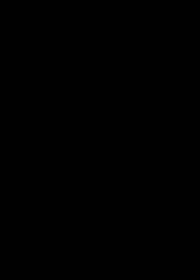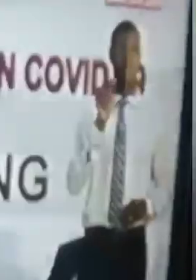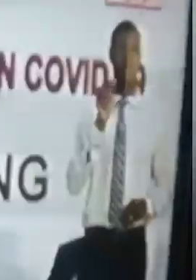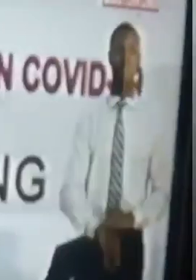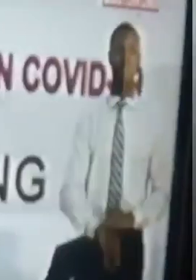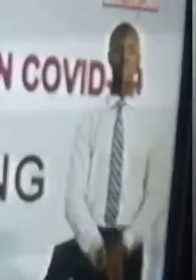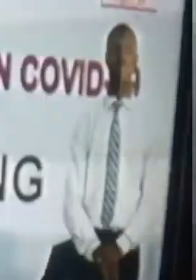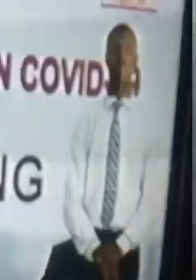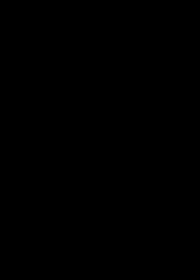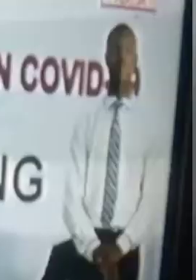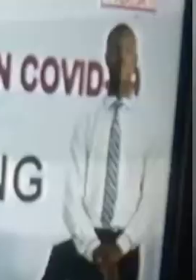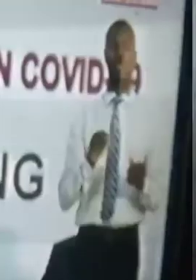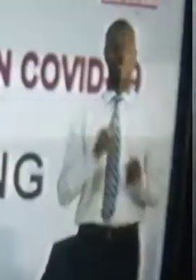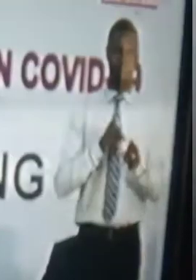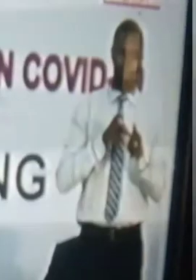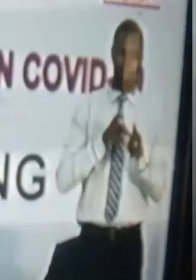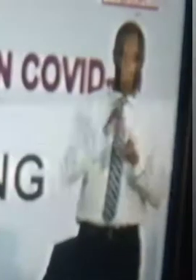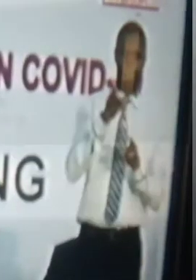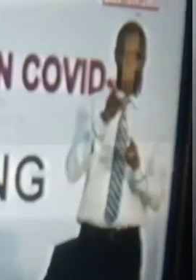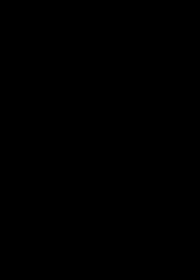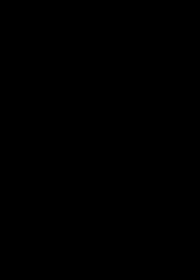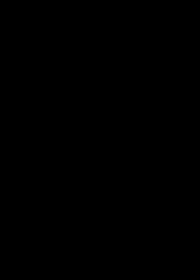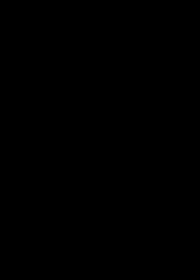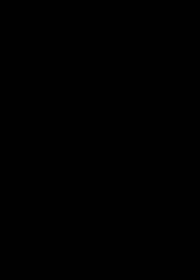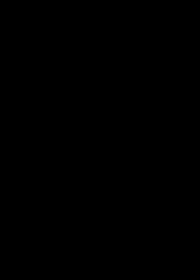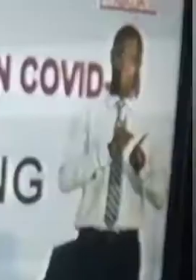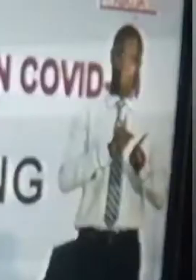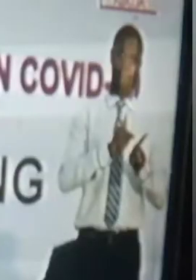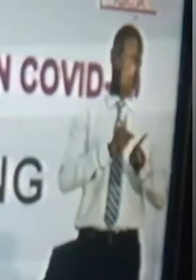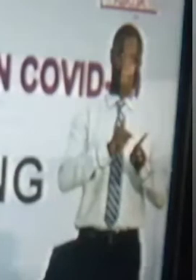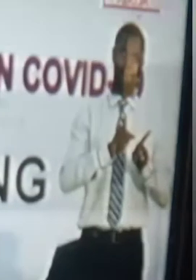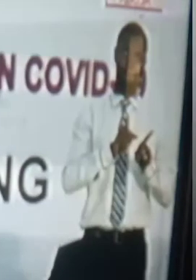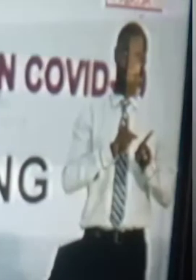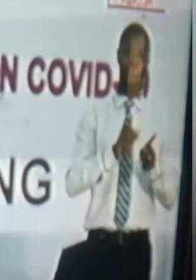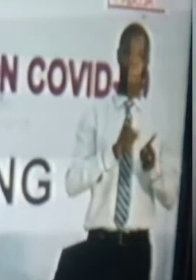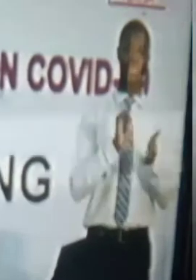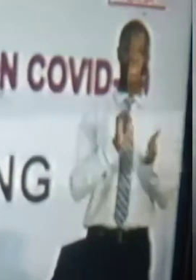The professionals that have